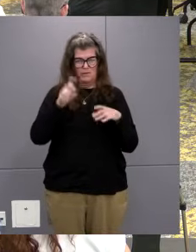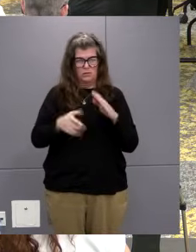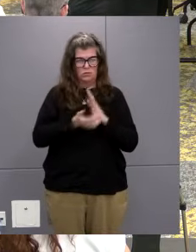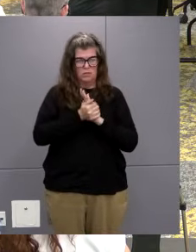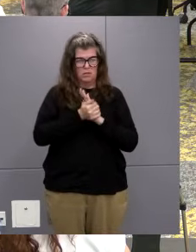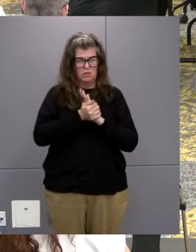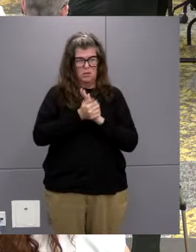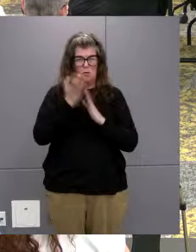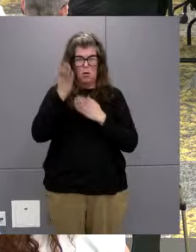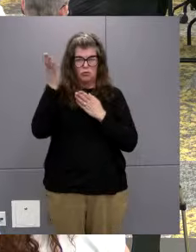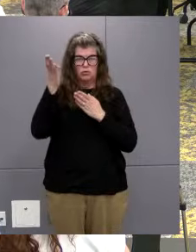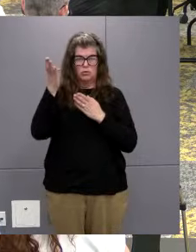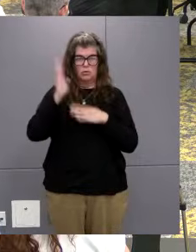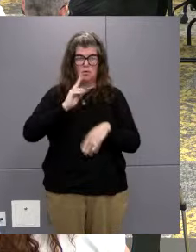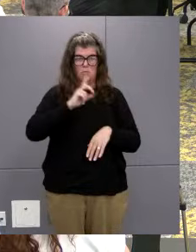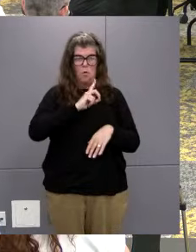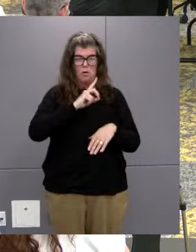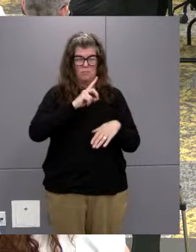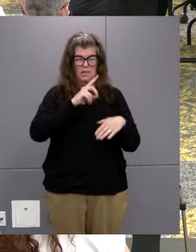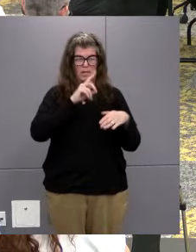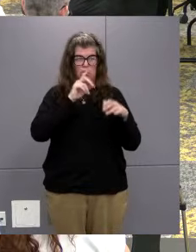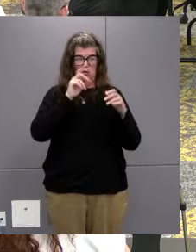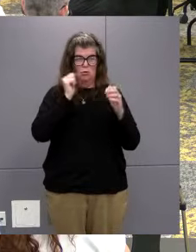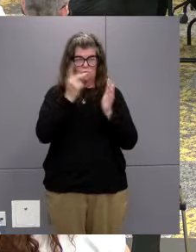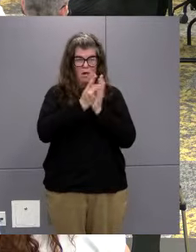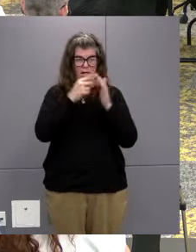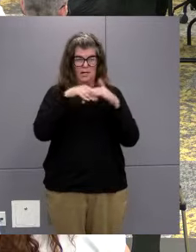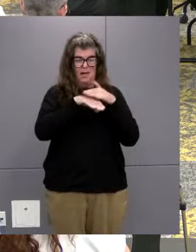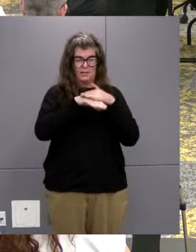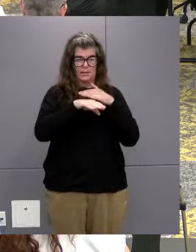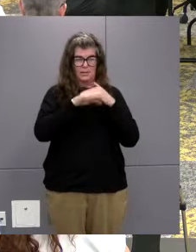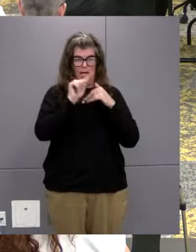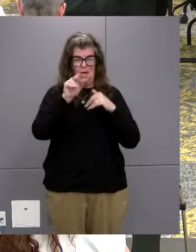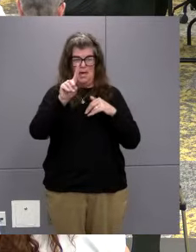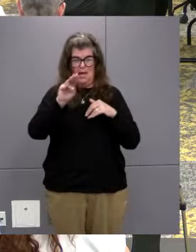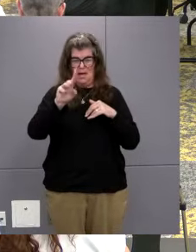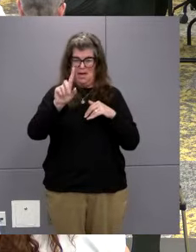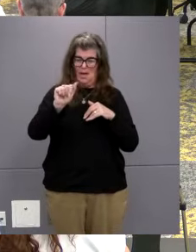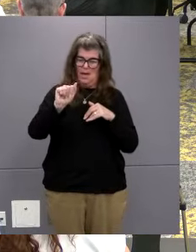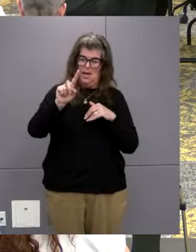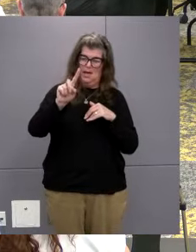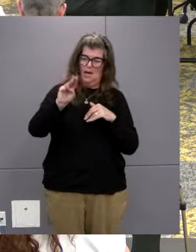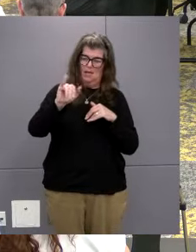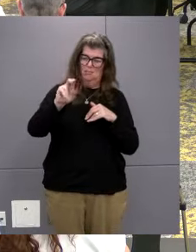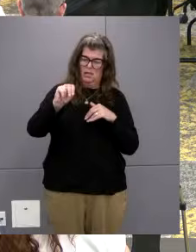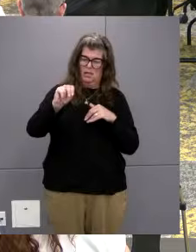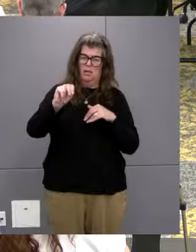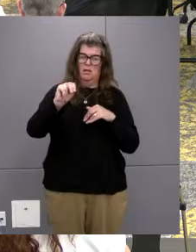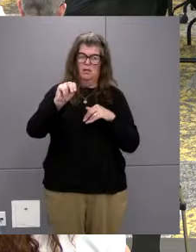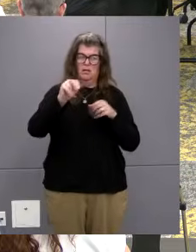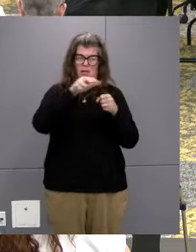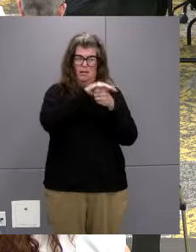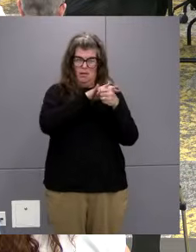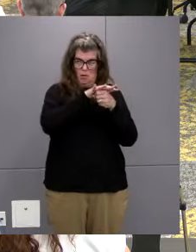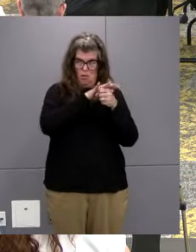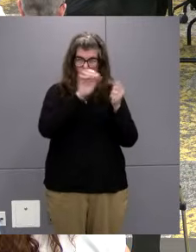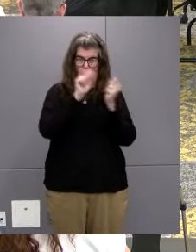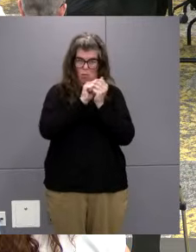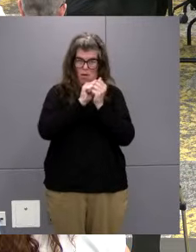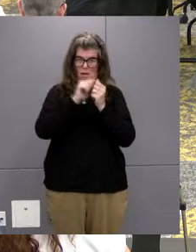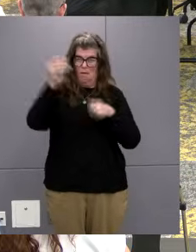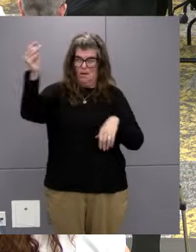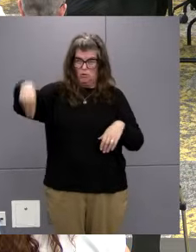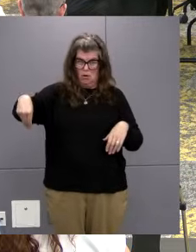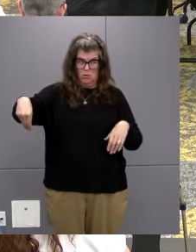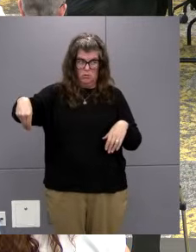The motion was that the board be granted access to administrative wing via key card access. Is that what you said? And